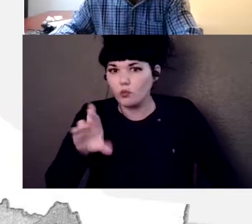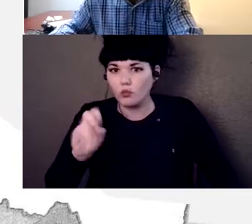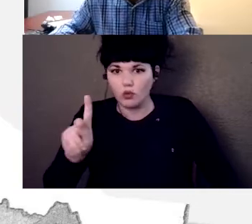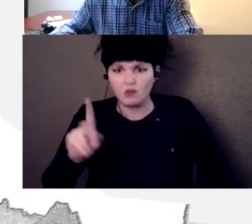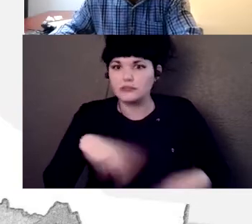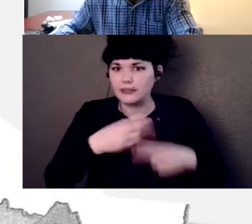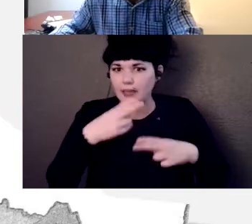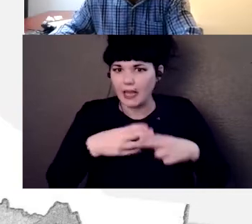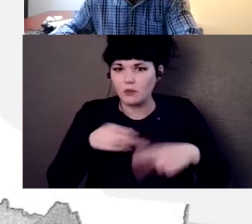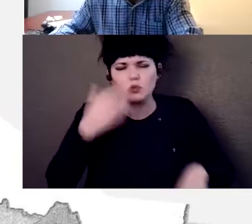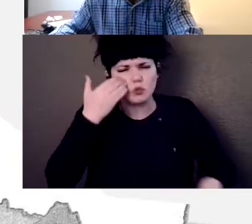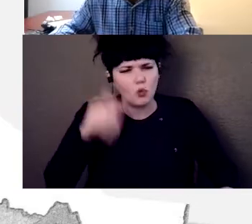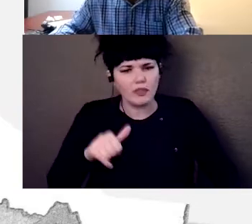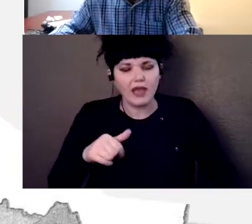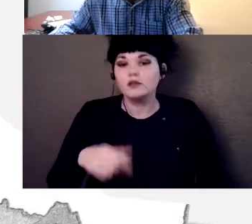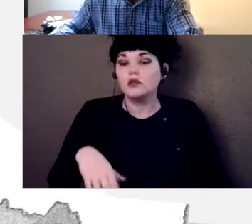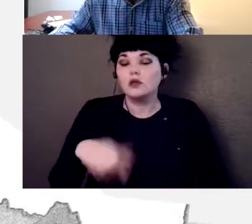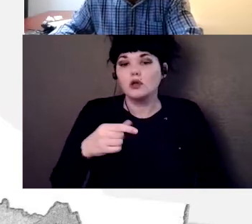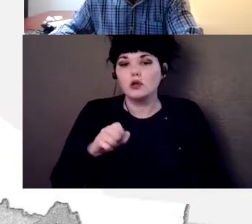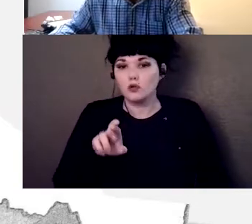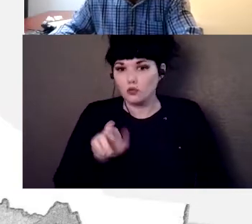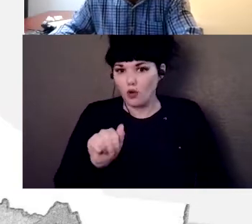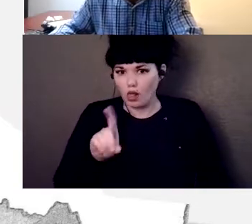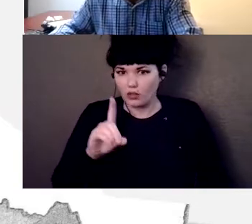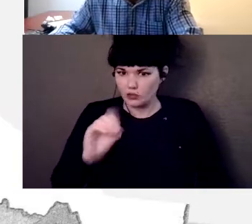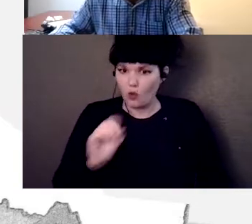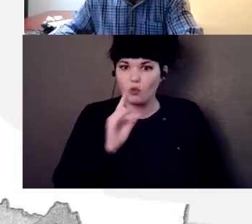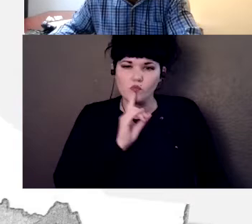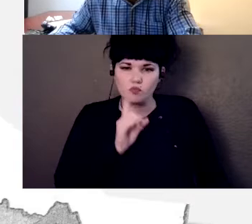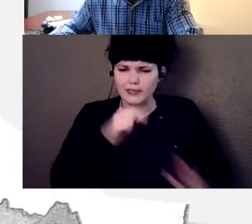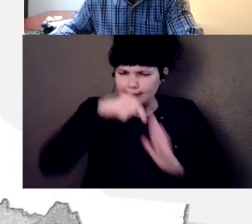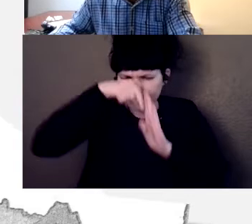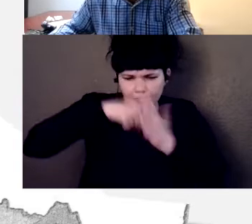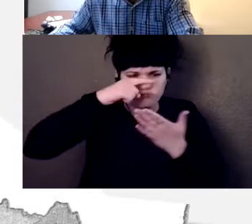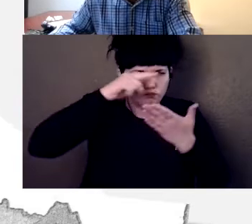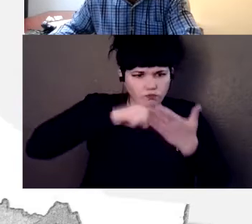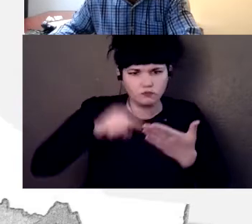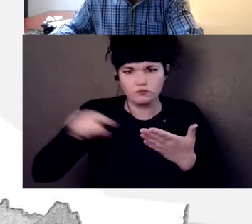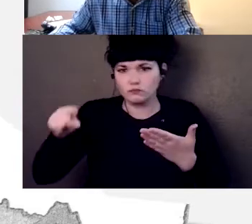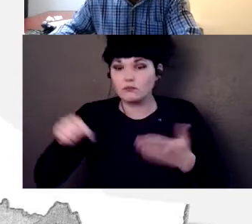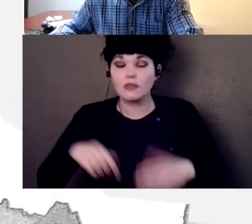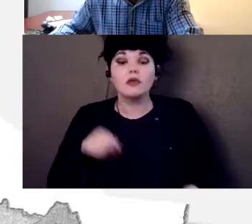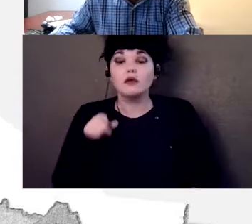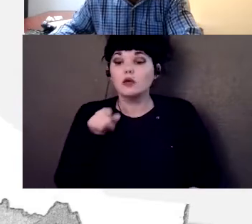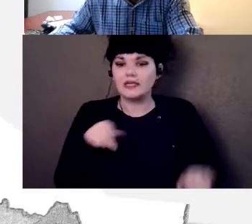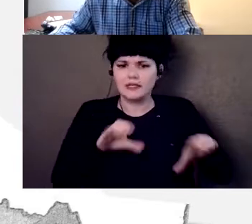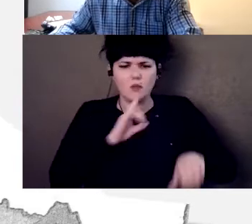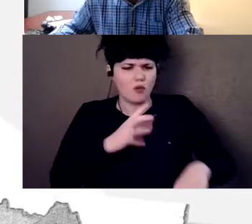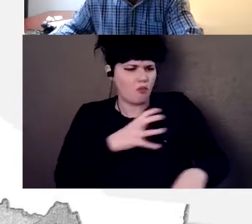that he's one of those individuals that really gets in, and he did a powerful